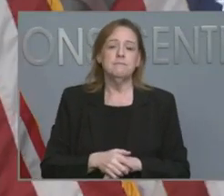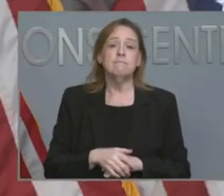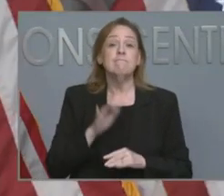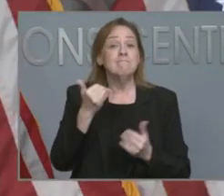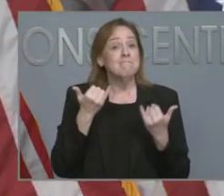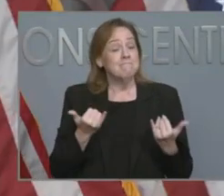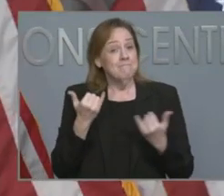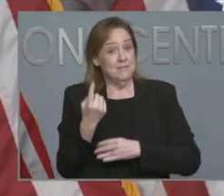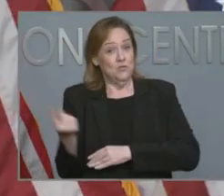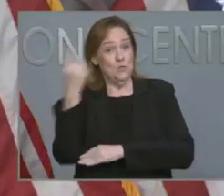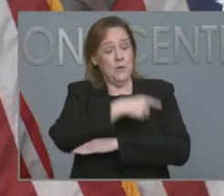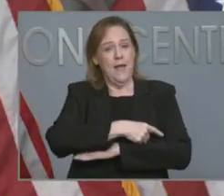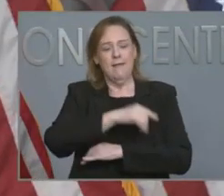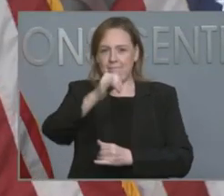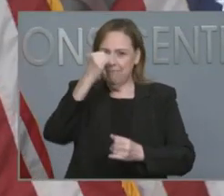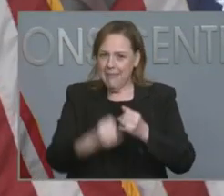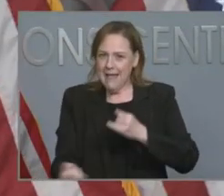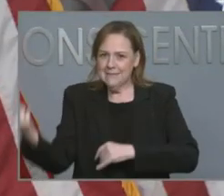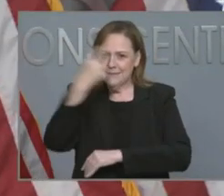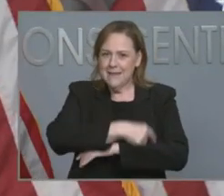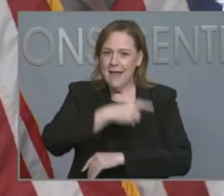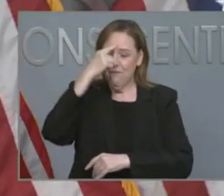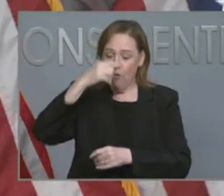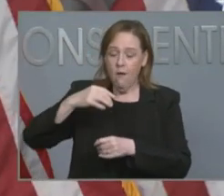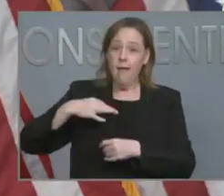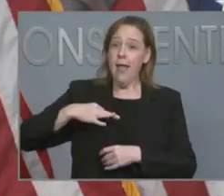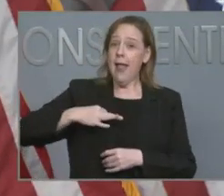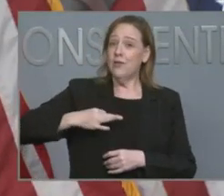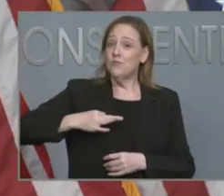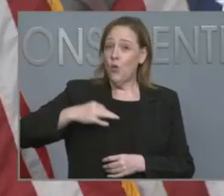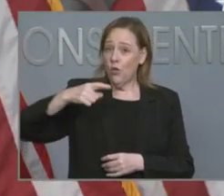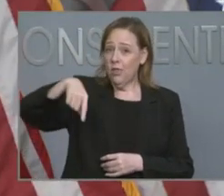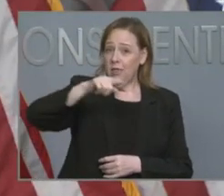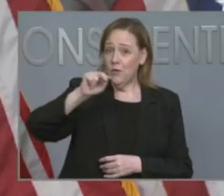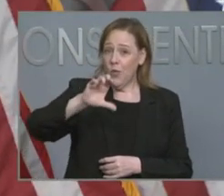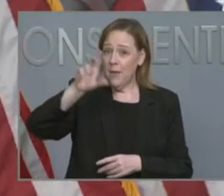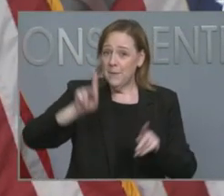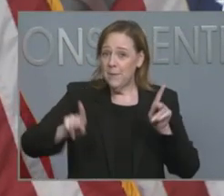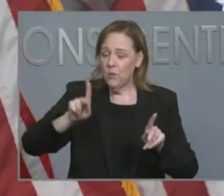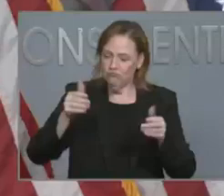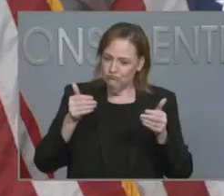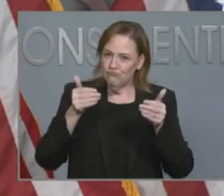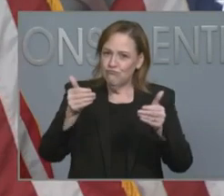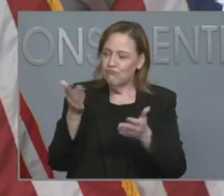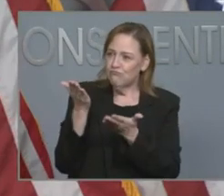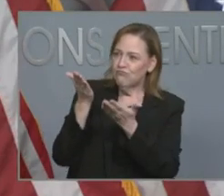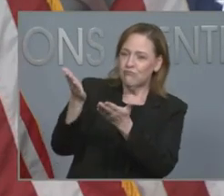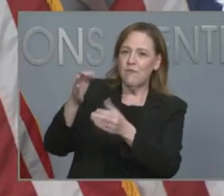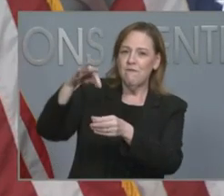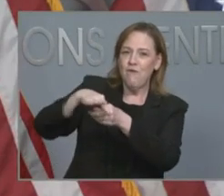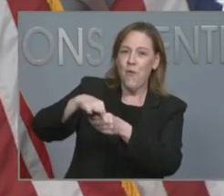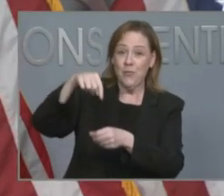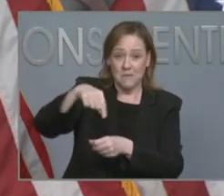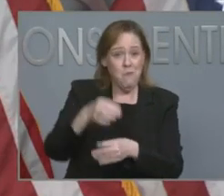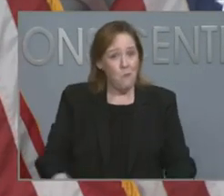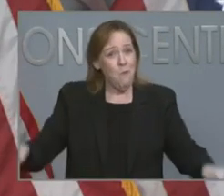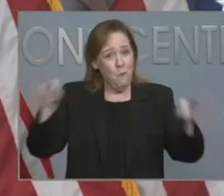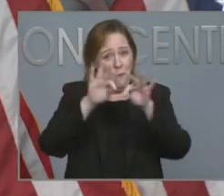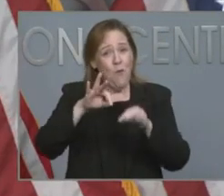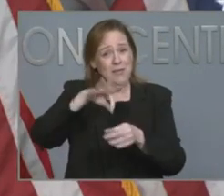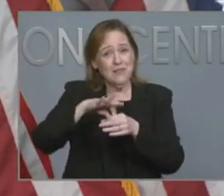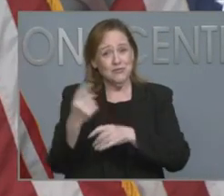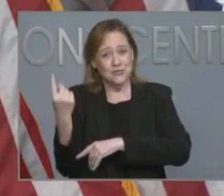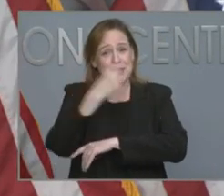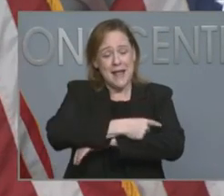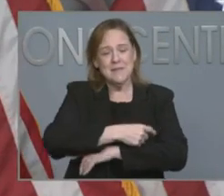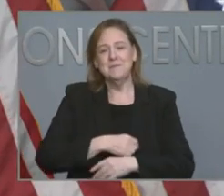eligible, registered North Carolinians to cast their ballot in this important election. Polls across